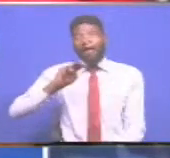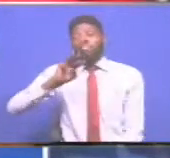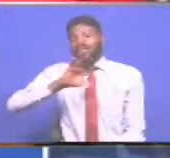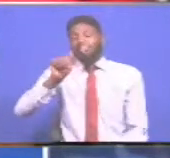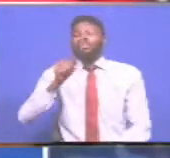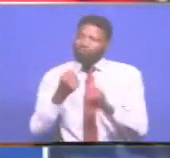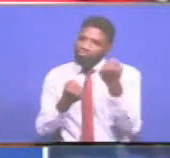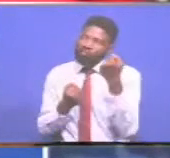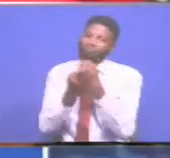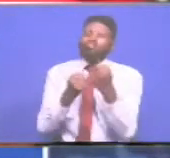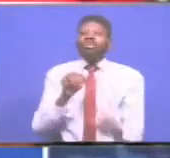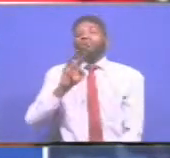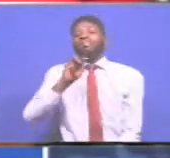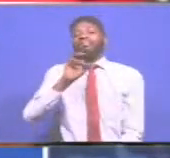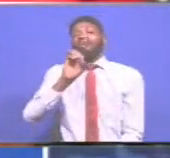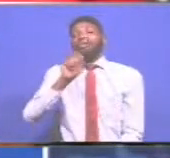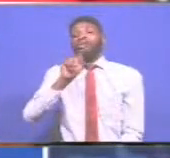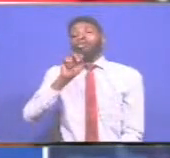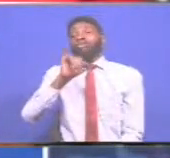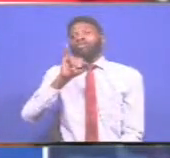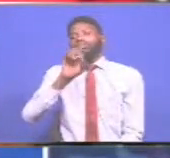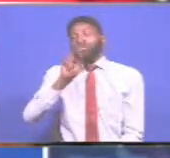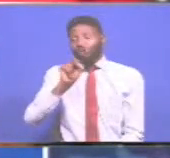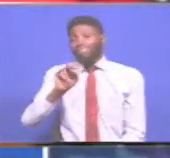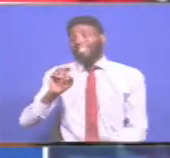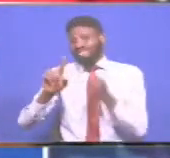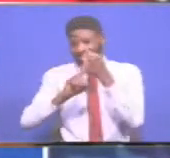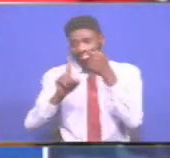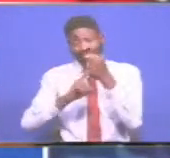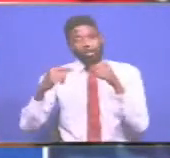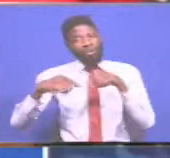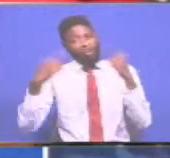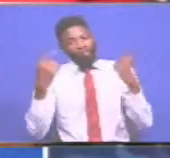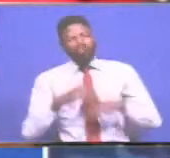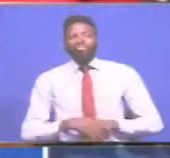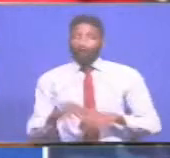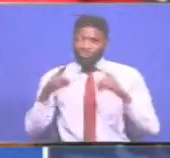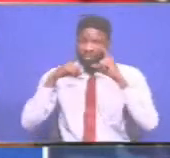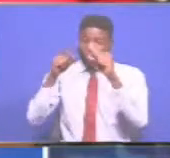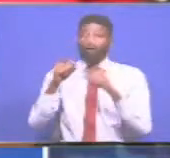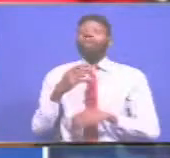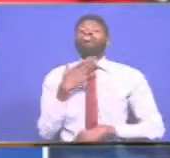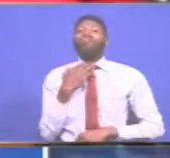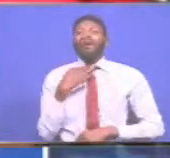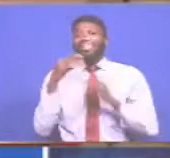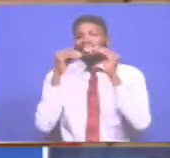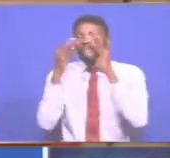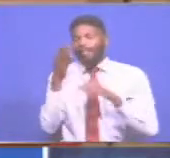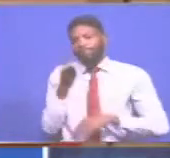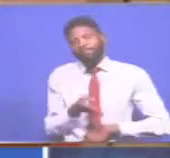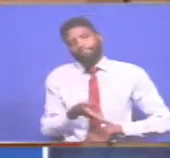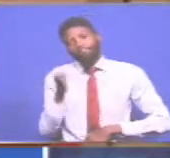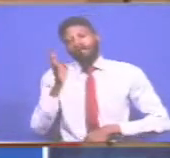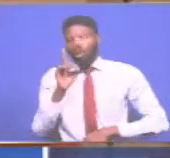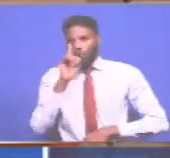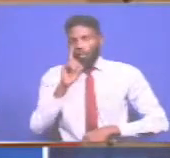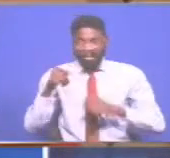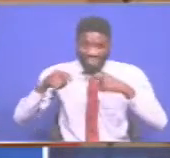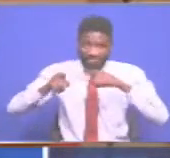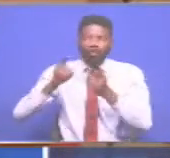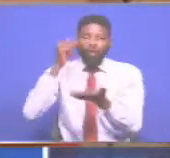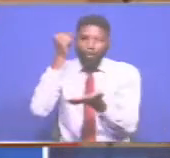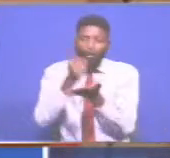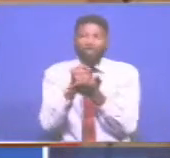motion, while 6 of them opposed the motion, seeking to send the Speaker home. The MCAs accused the Speaker of abuse of